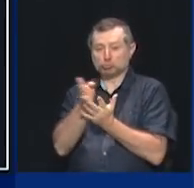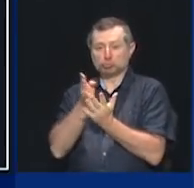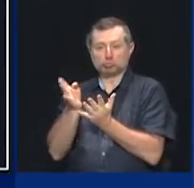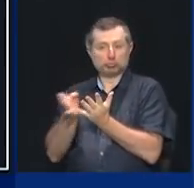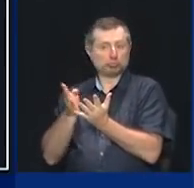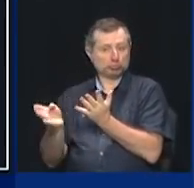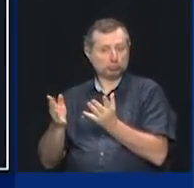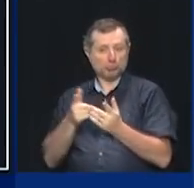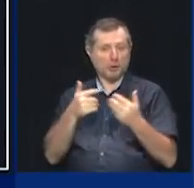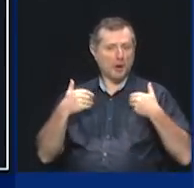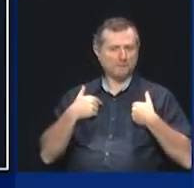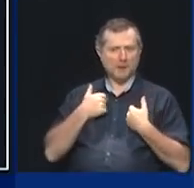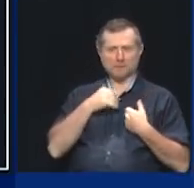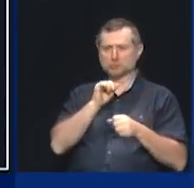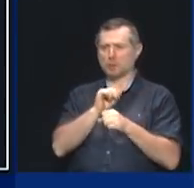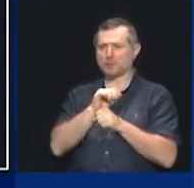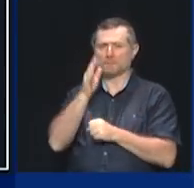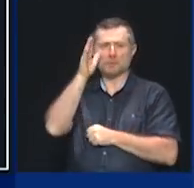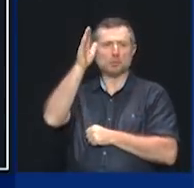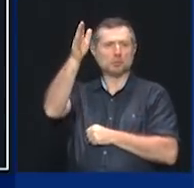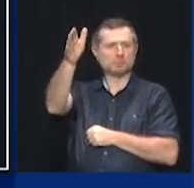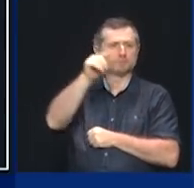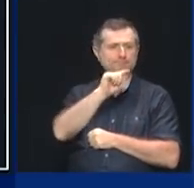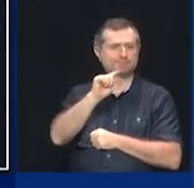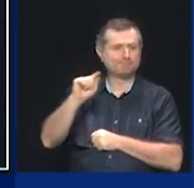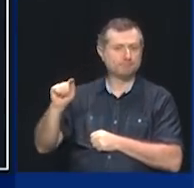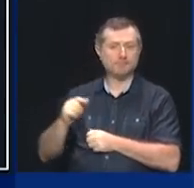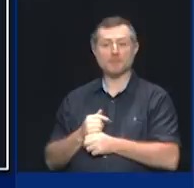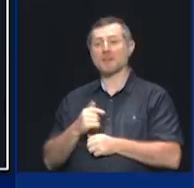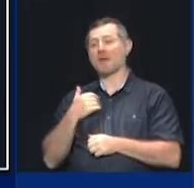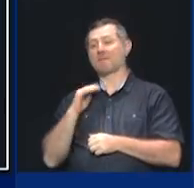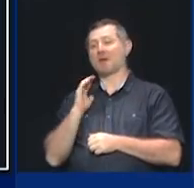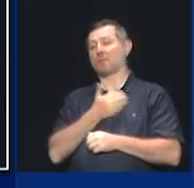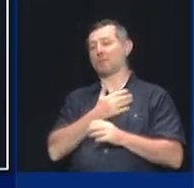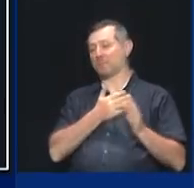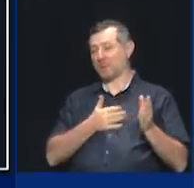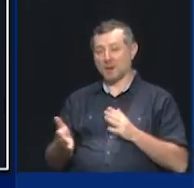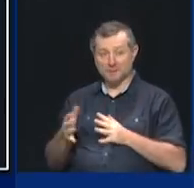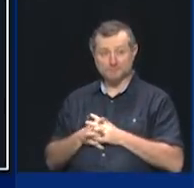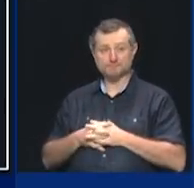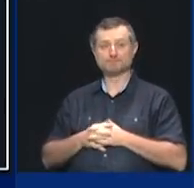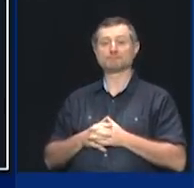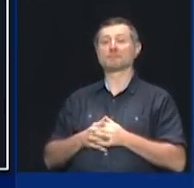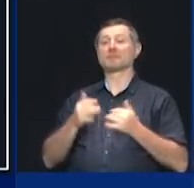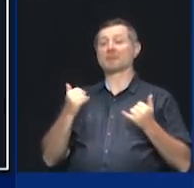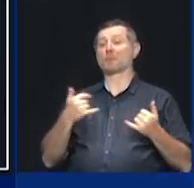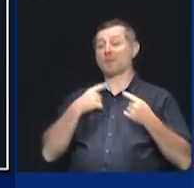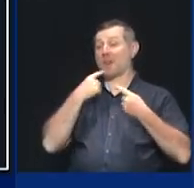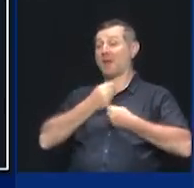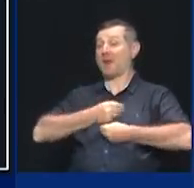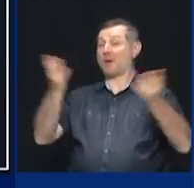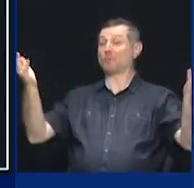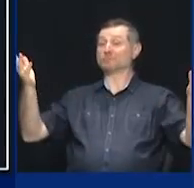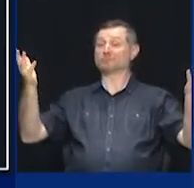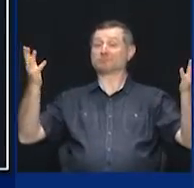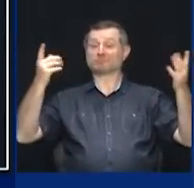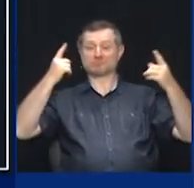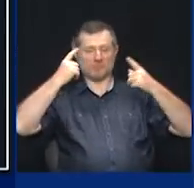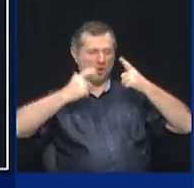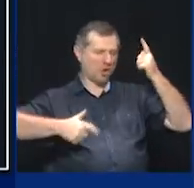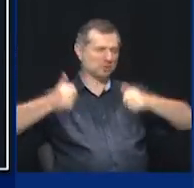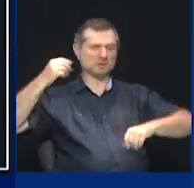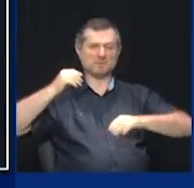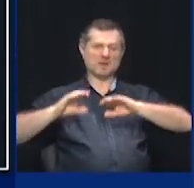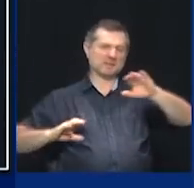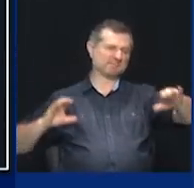future ahead of you. And that's what we're going to be doing. We are announcing today the largest investment in